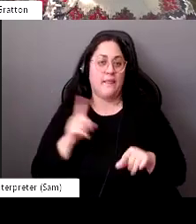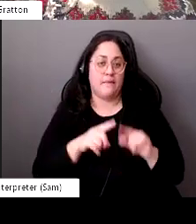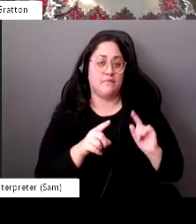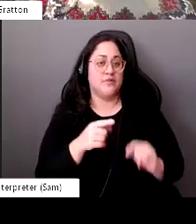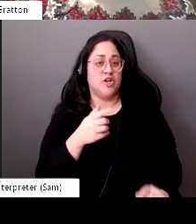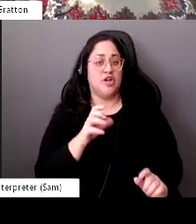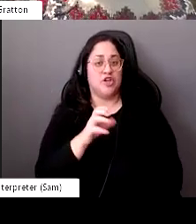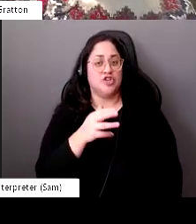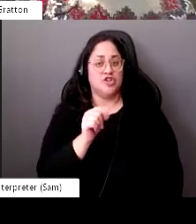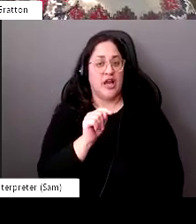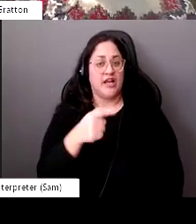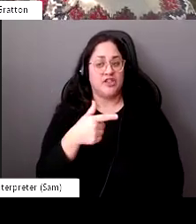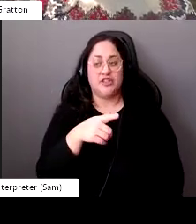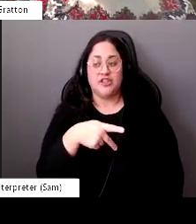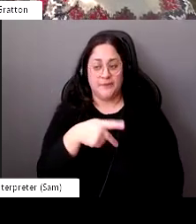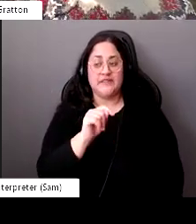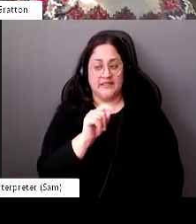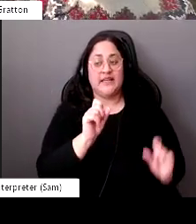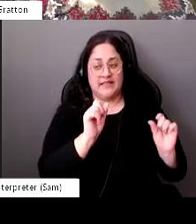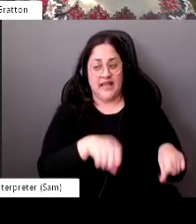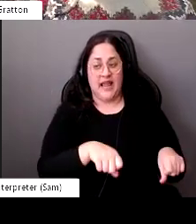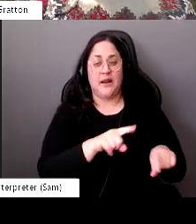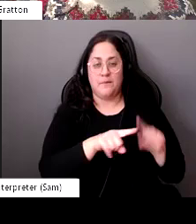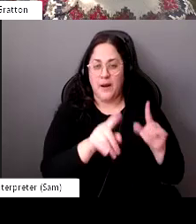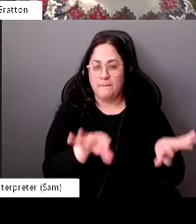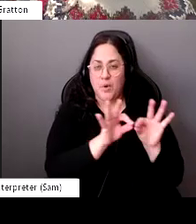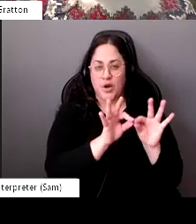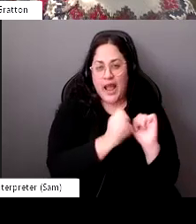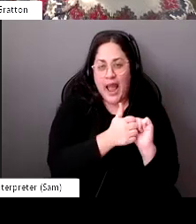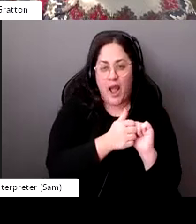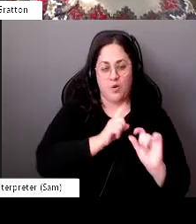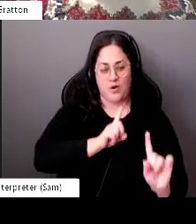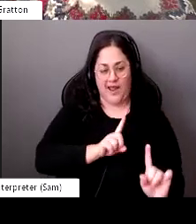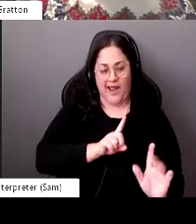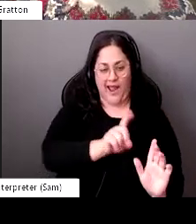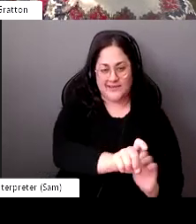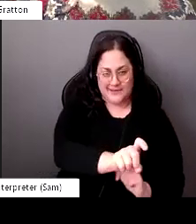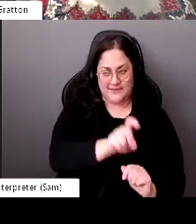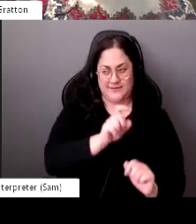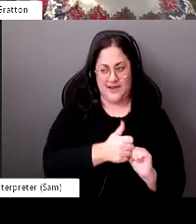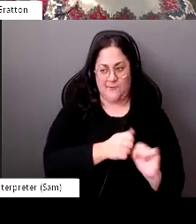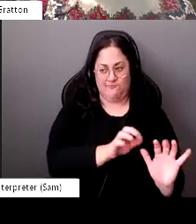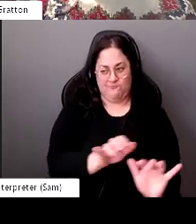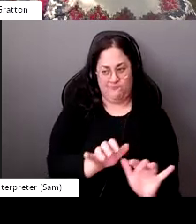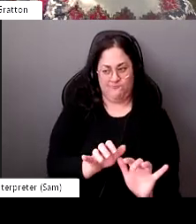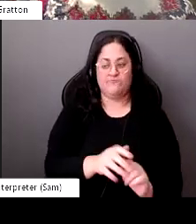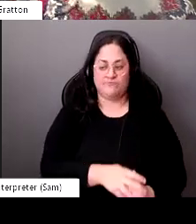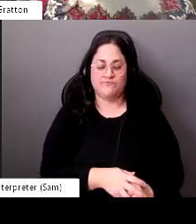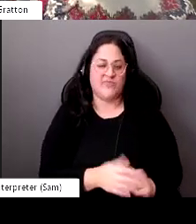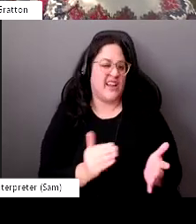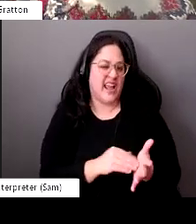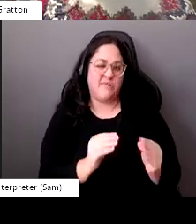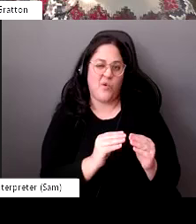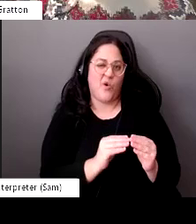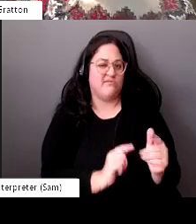example, and you can just sort of see what the differences are and how they come up. But the big thing that we'll continue to look at after